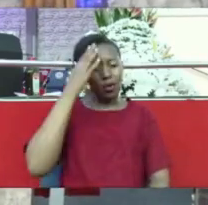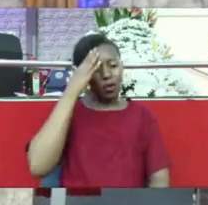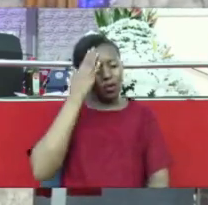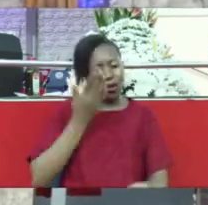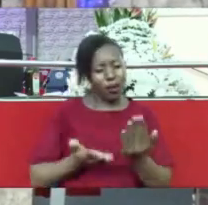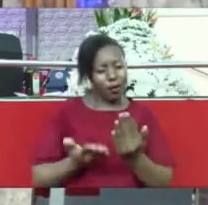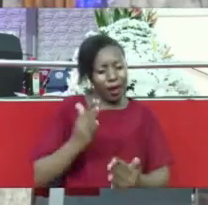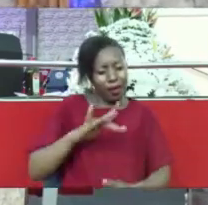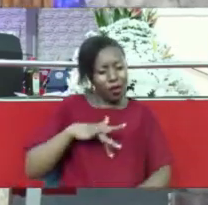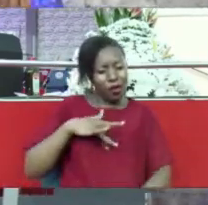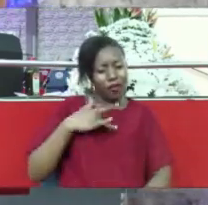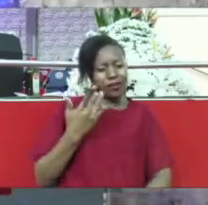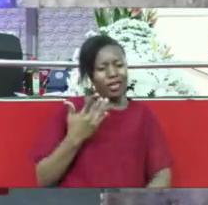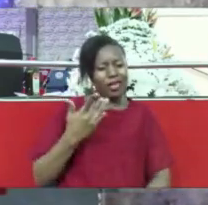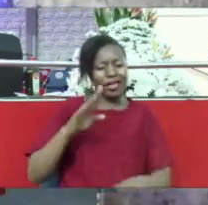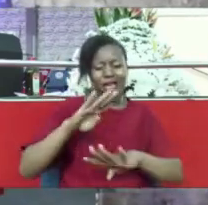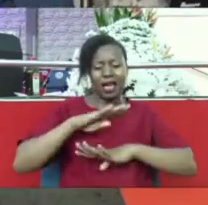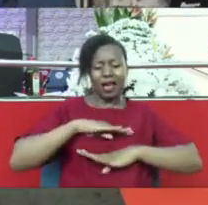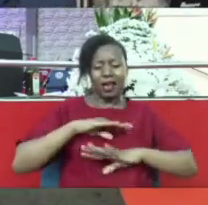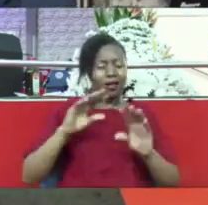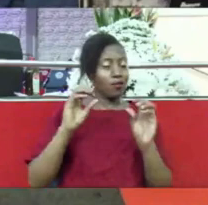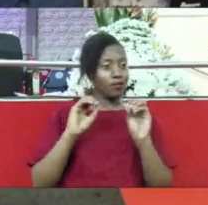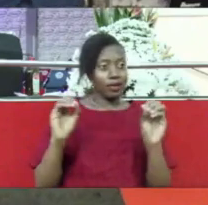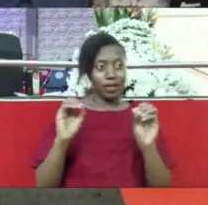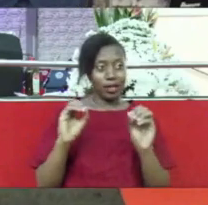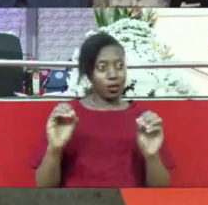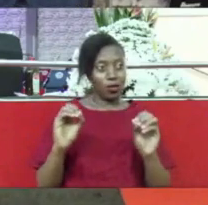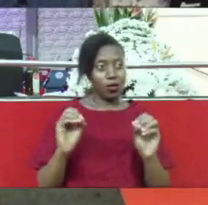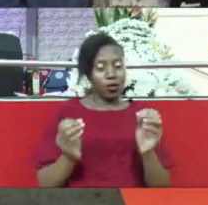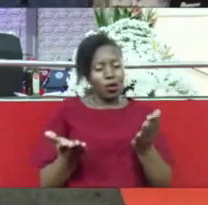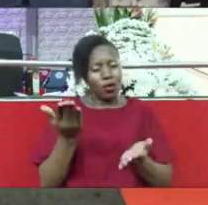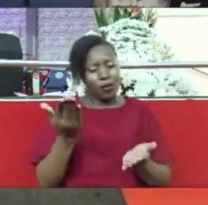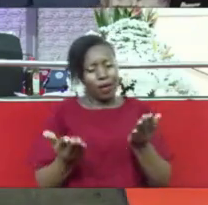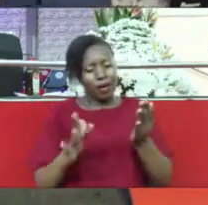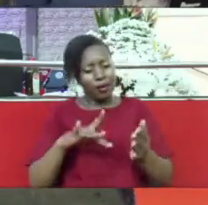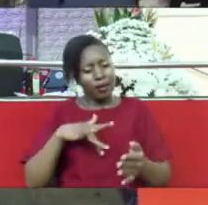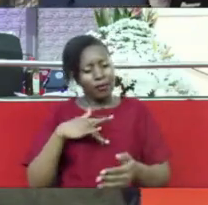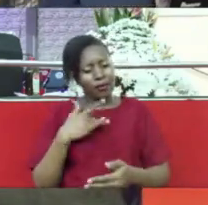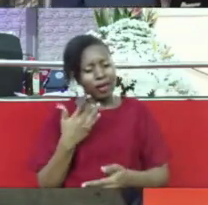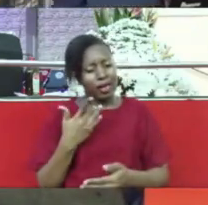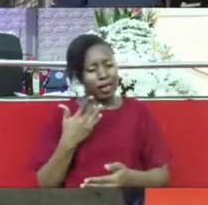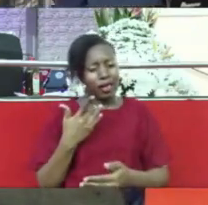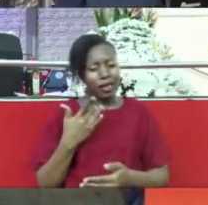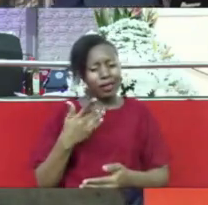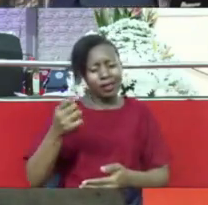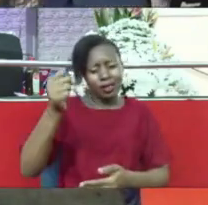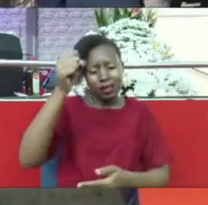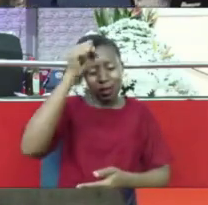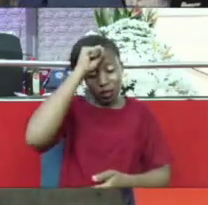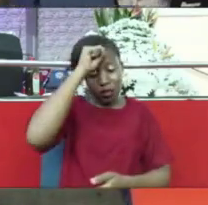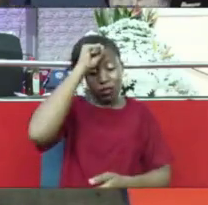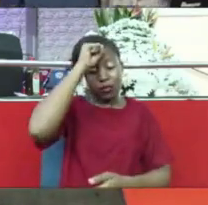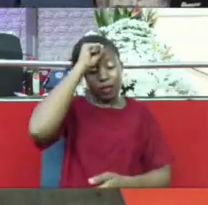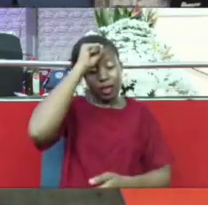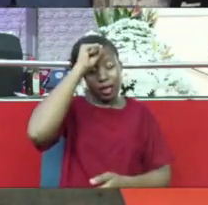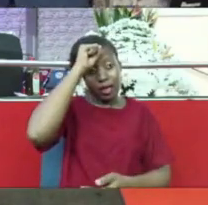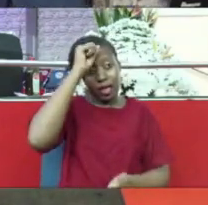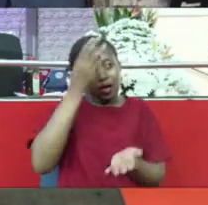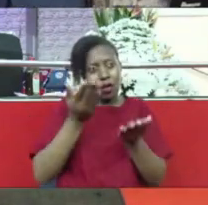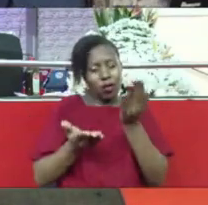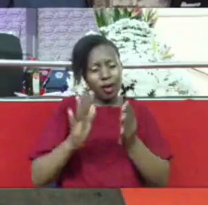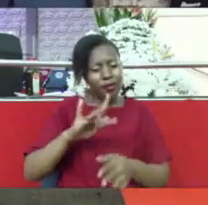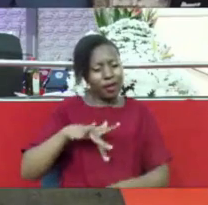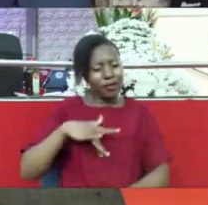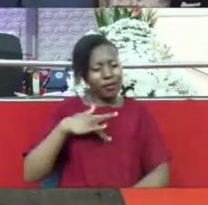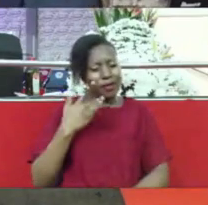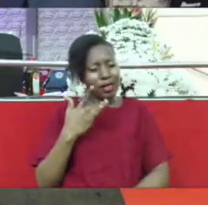feeling inadequate. Unajihisi wewe hufai. You may be feeling dumb. Unajihisi ufahamu mambo. You may be feeling less clever